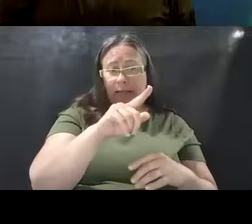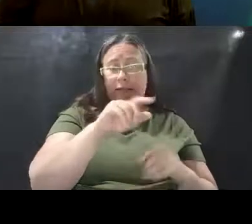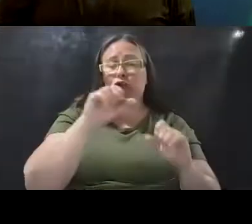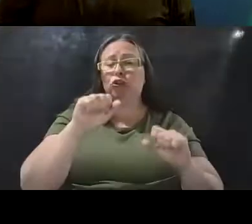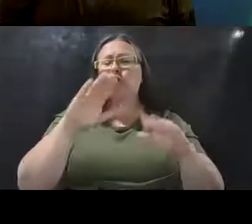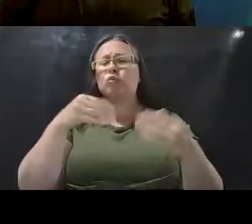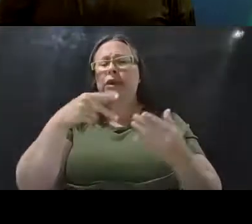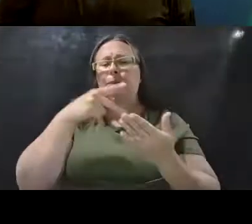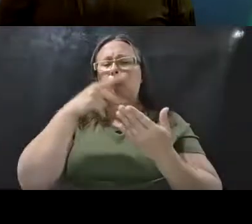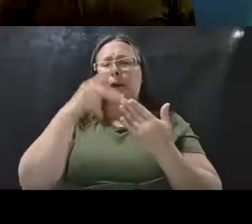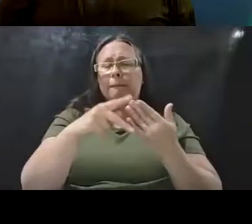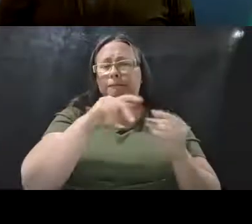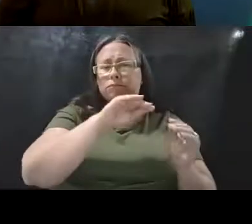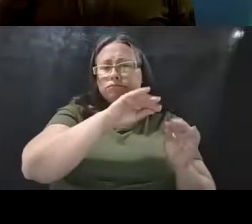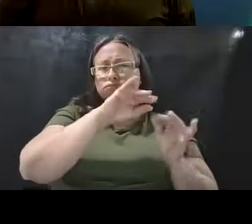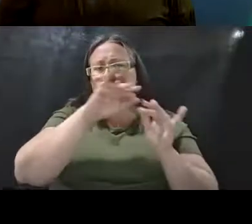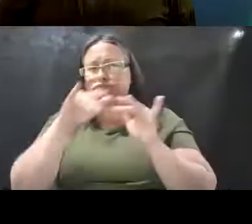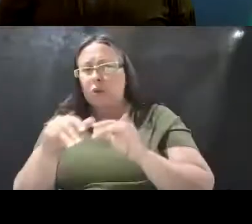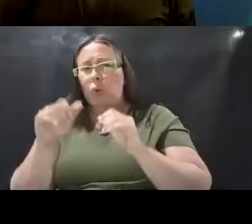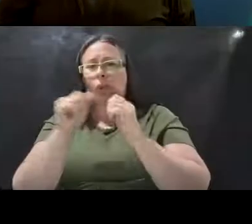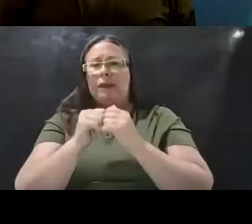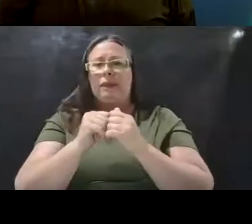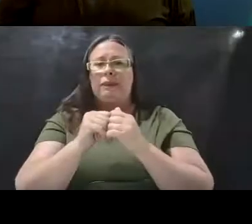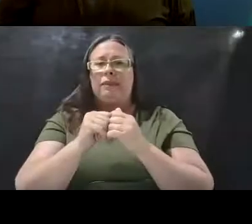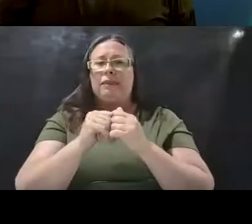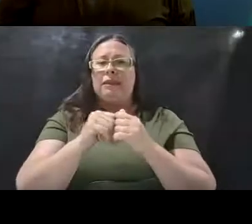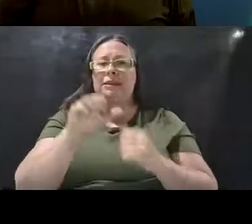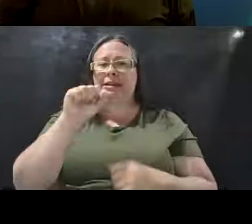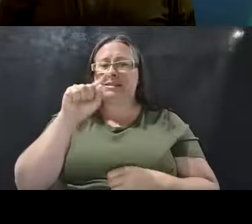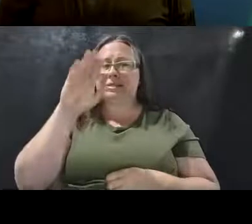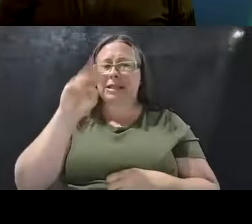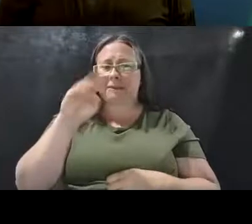with embryonic stem cell properties or pluripotency.